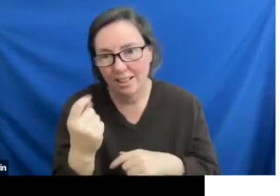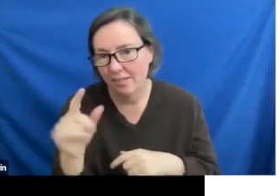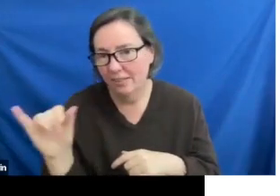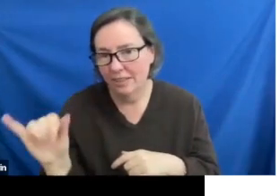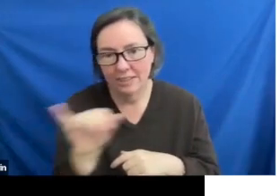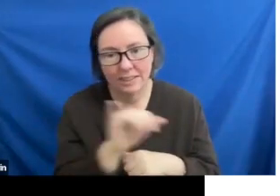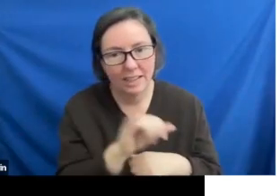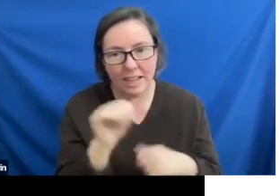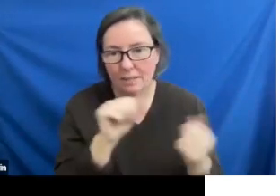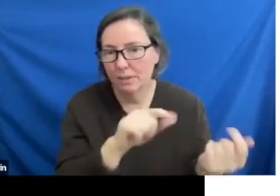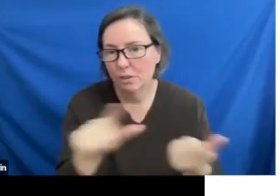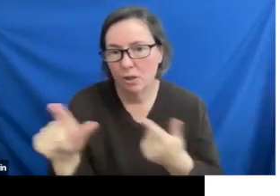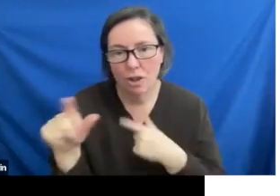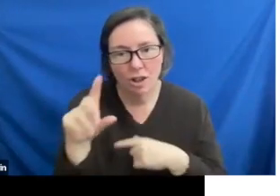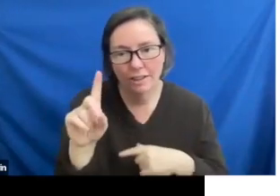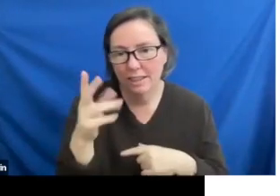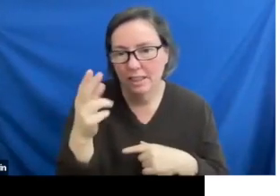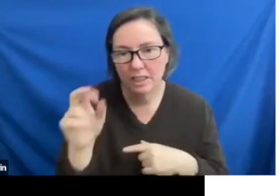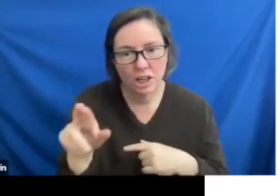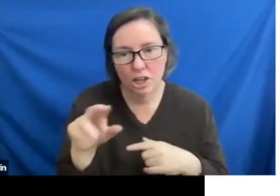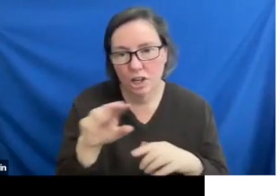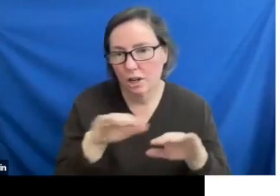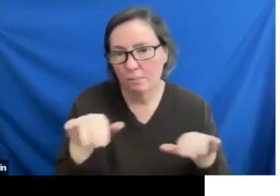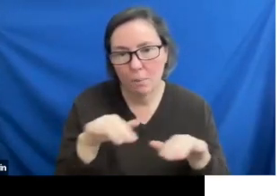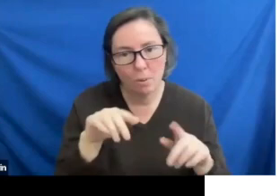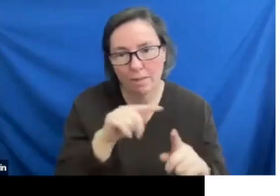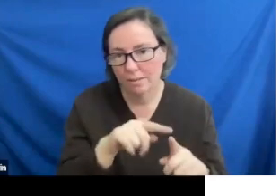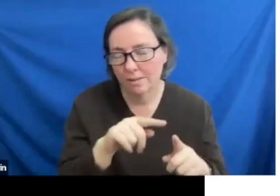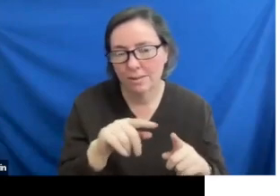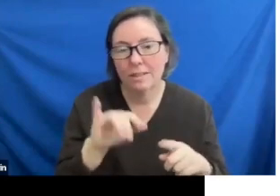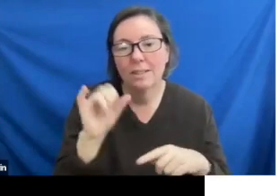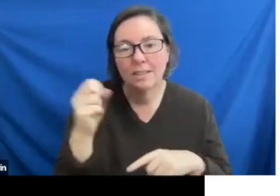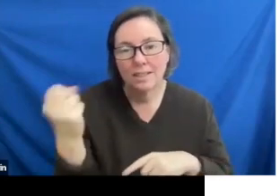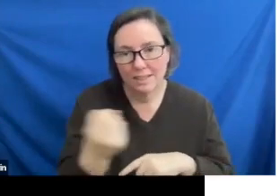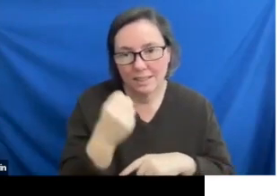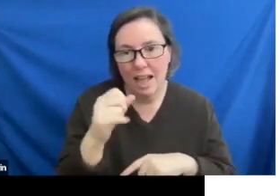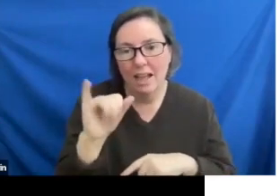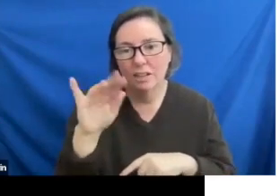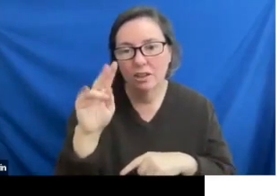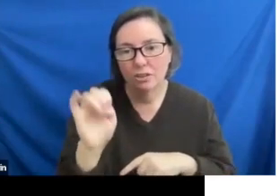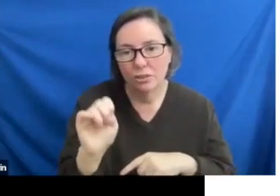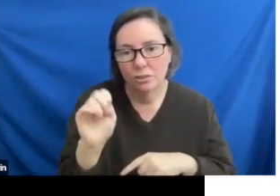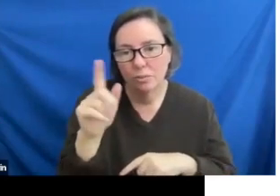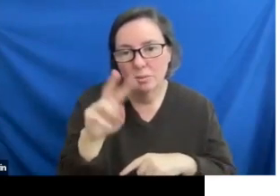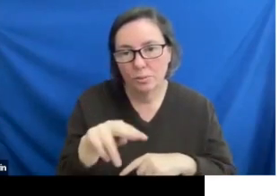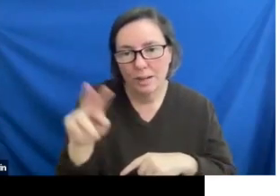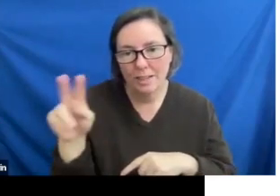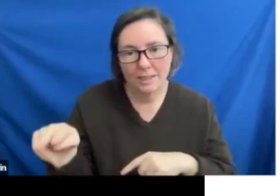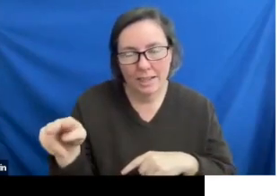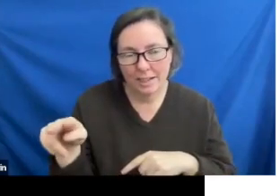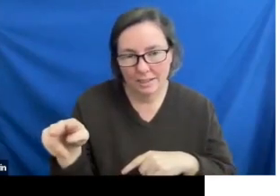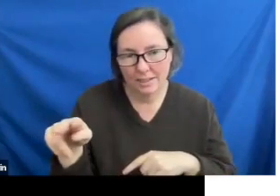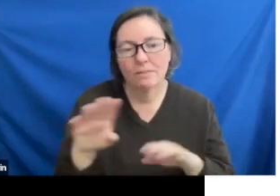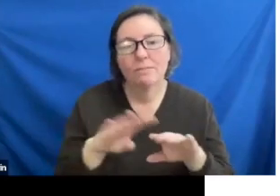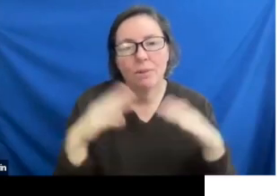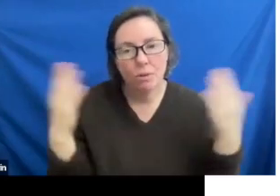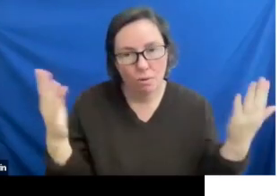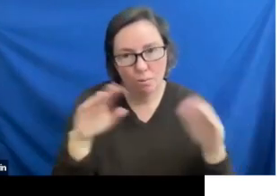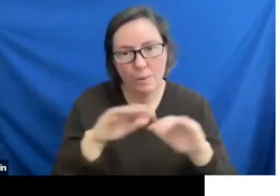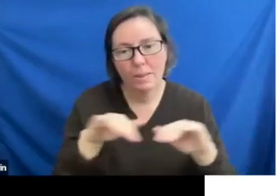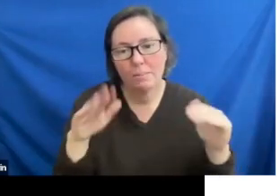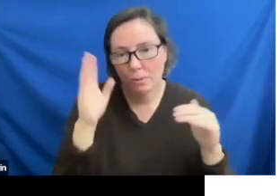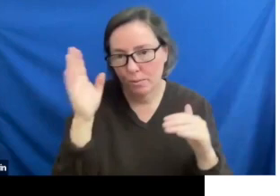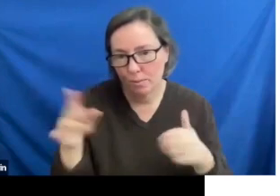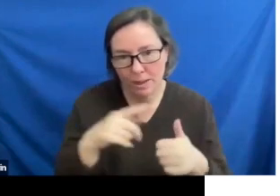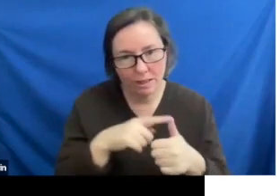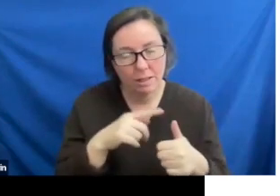DCR swimming pool opens. So Saturday, June 22nd will be a happy day for all of us, particularly the engineers on the call that